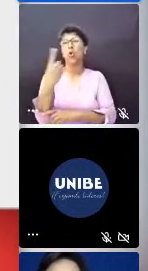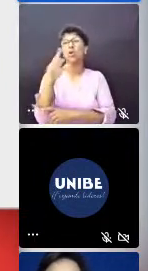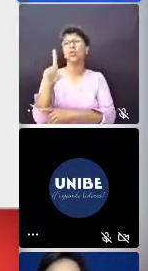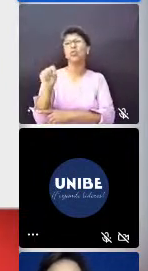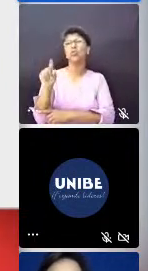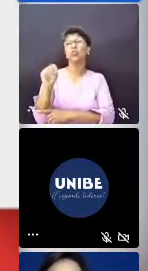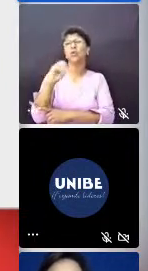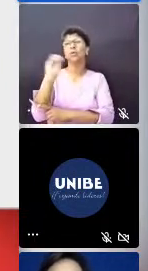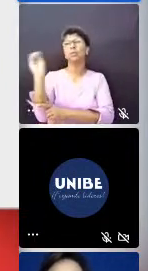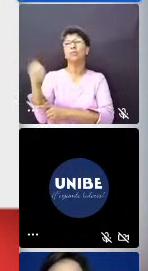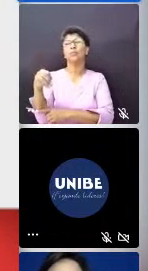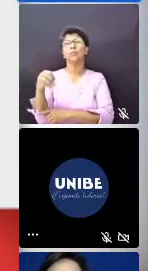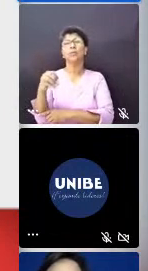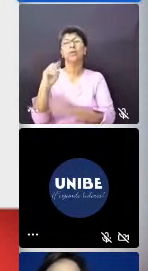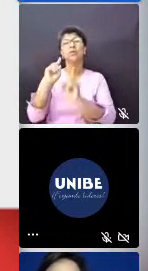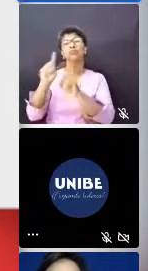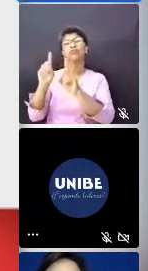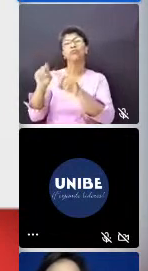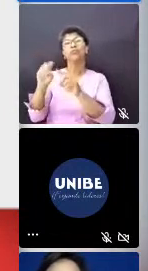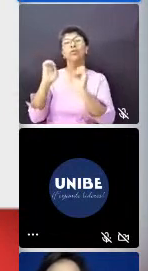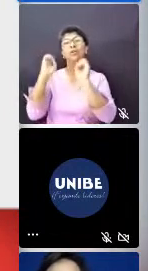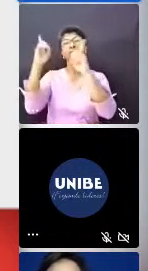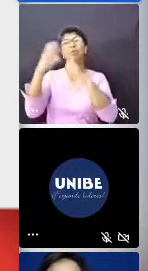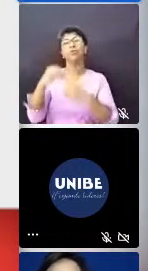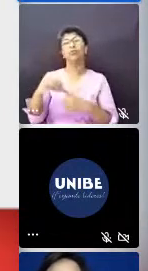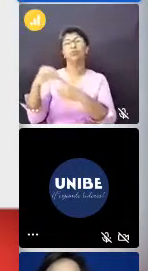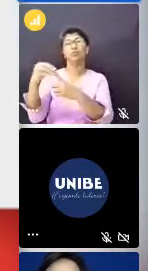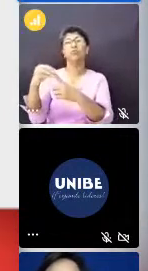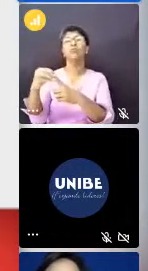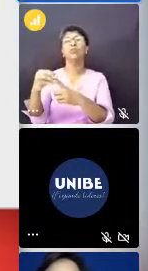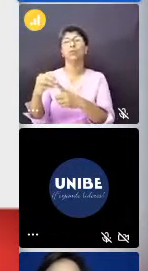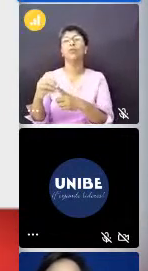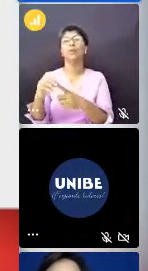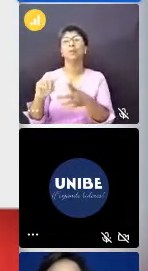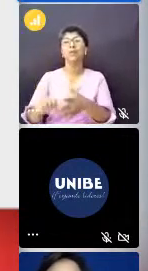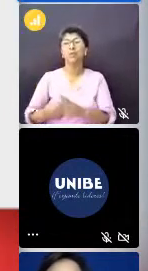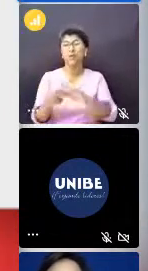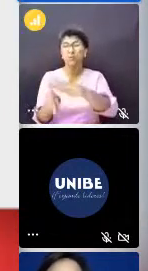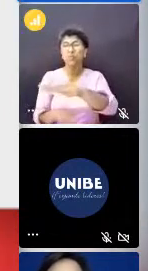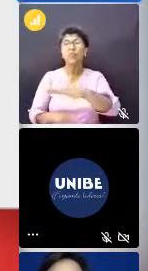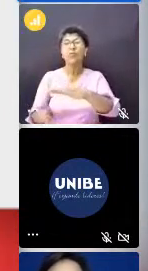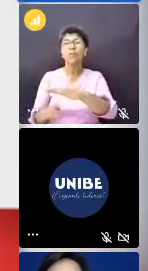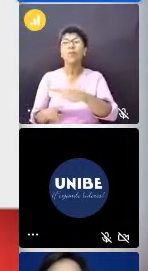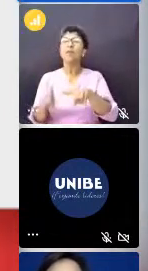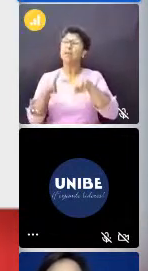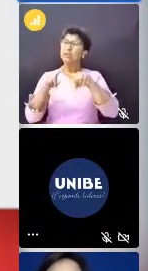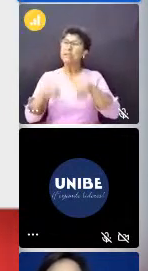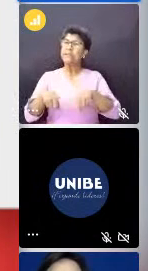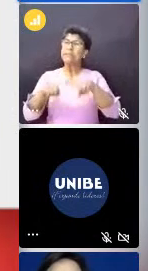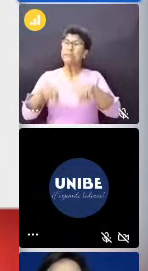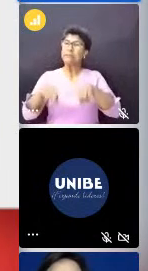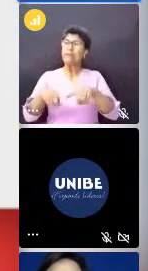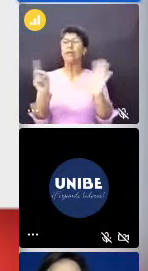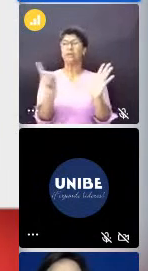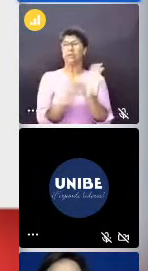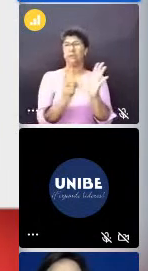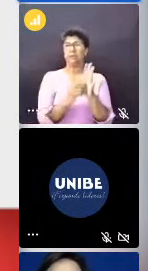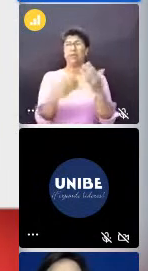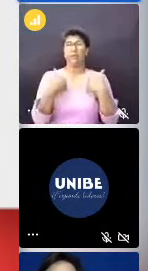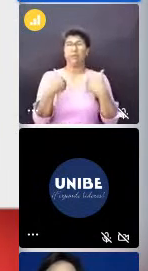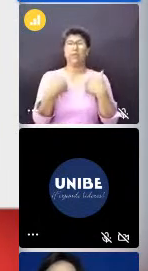attend special pre-primary settings. Usually it is to do with the severity of the condition. And